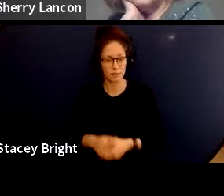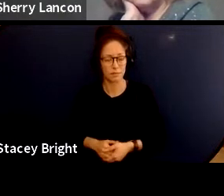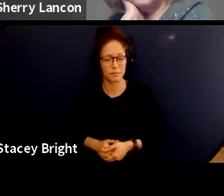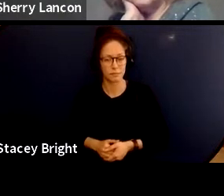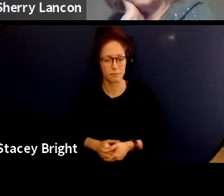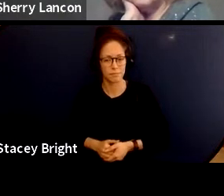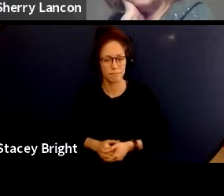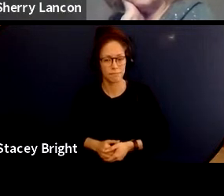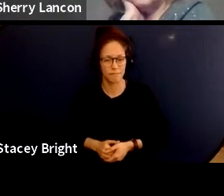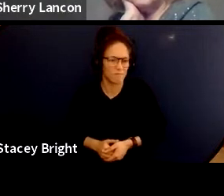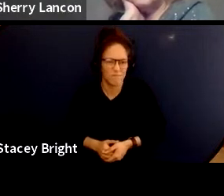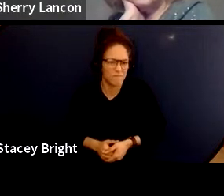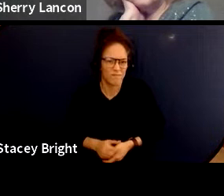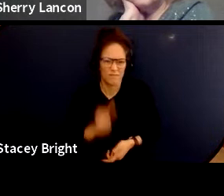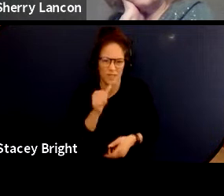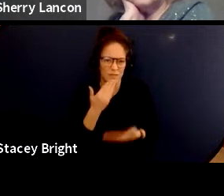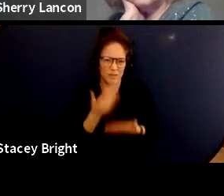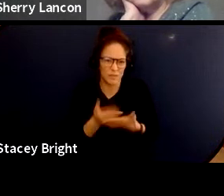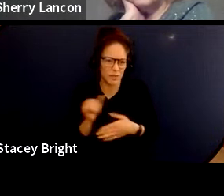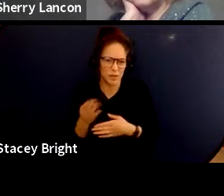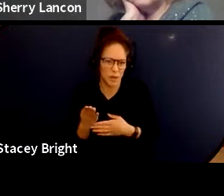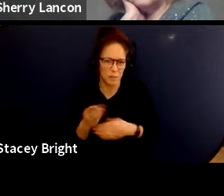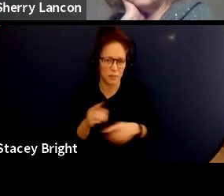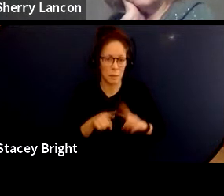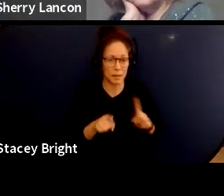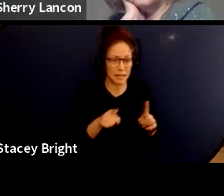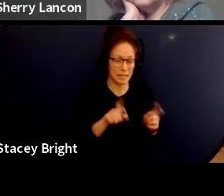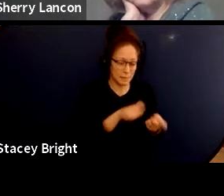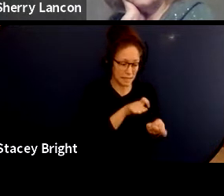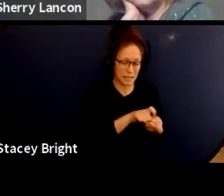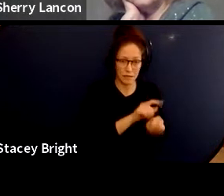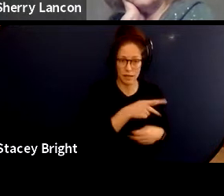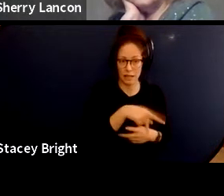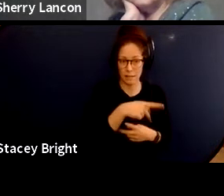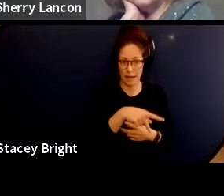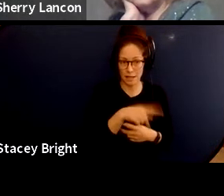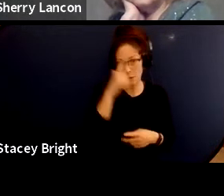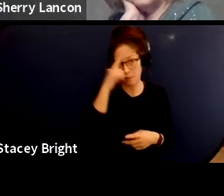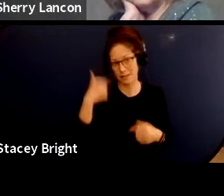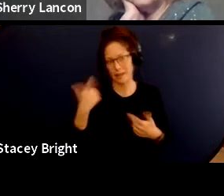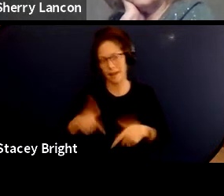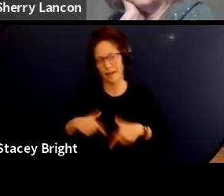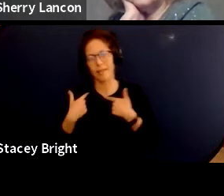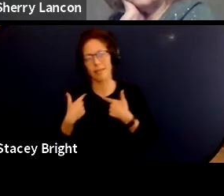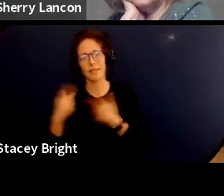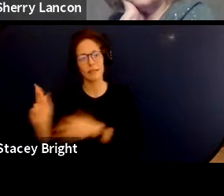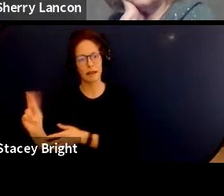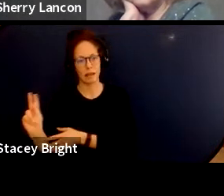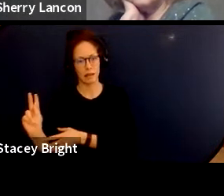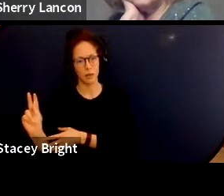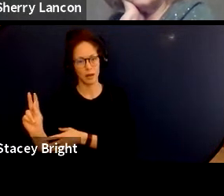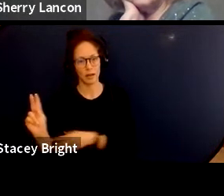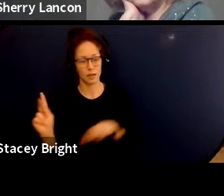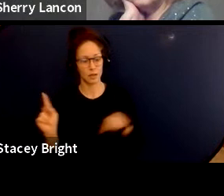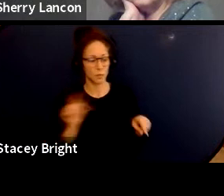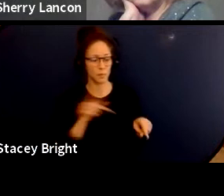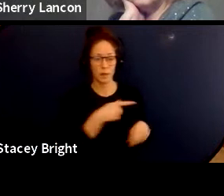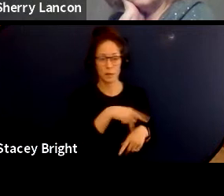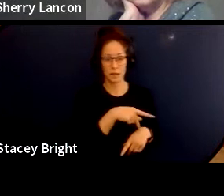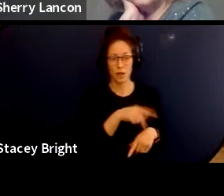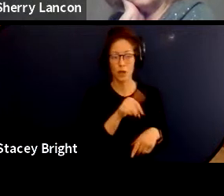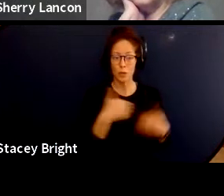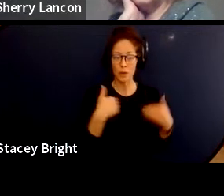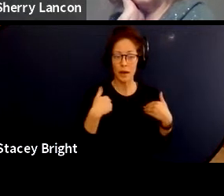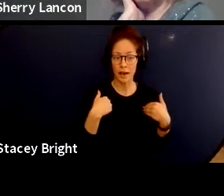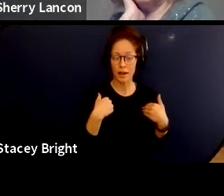well, we've done not a very good job, but I look at PASCO specifically because I live in Kennewick. So in PASCO, you have a city council